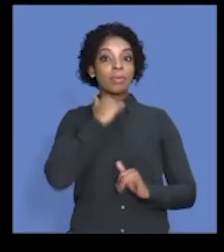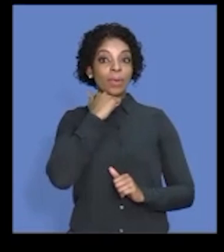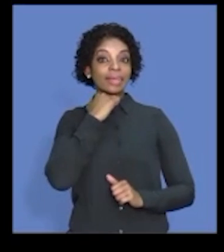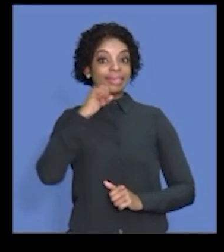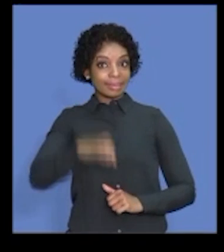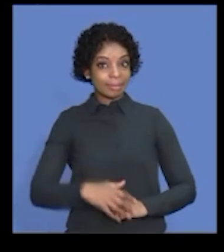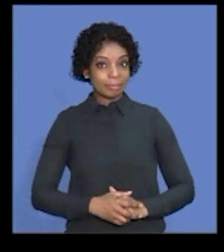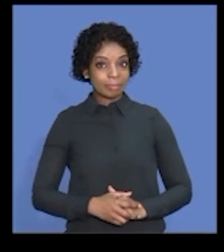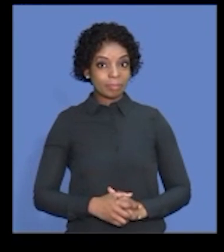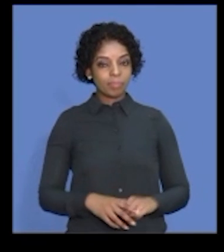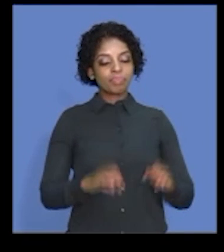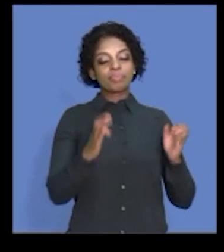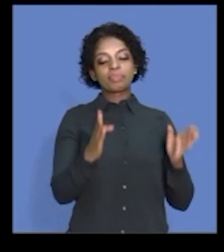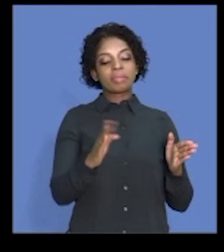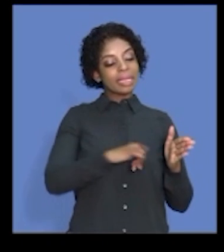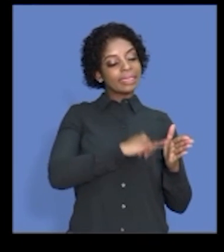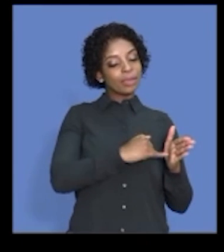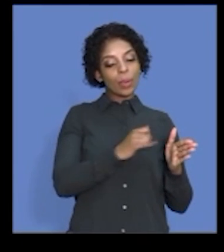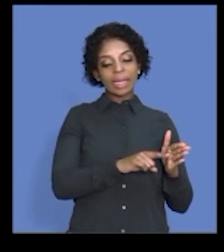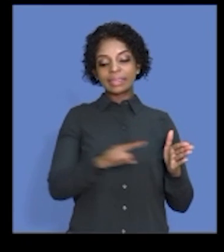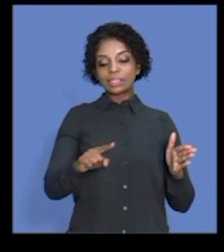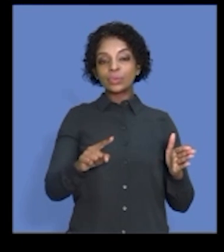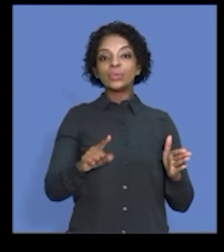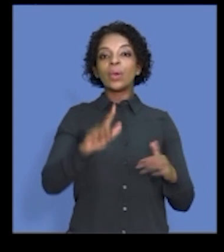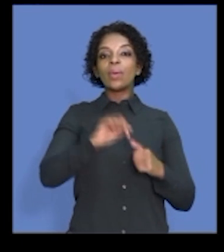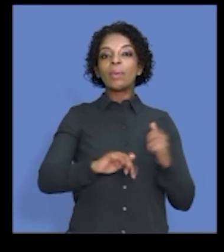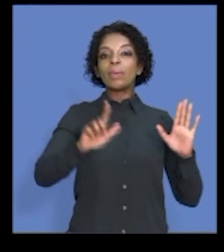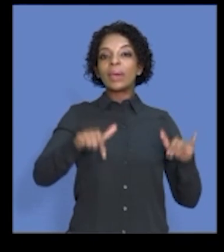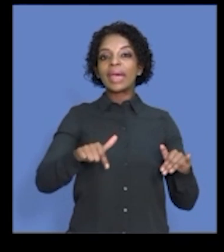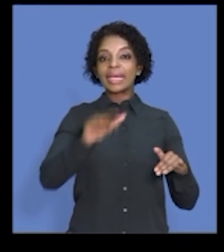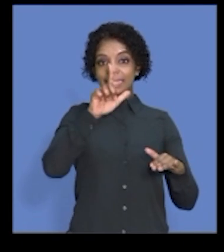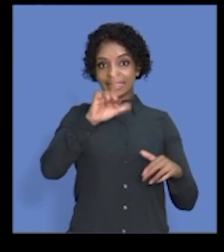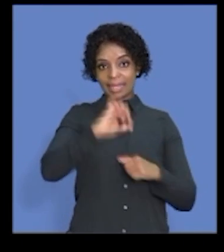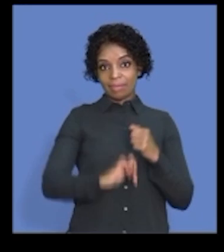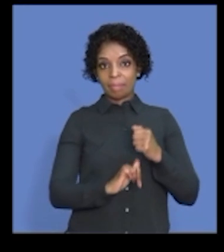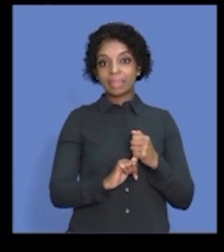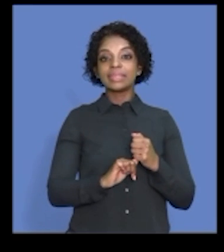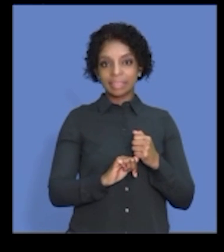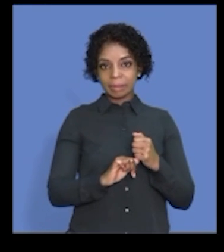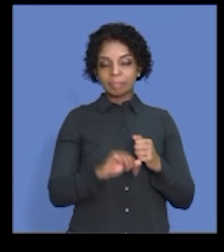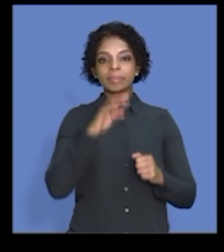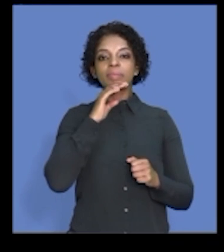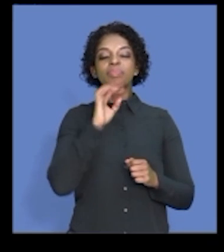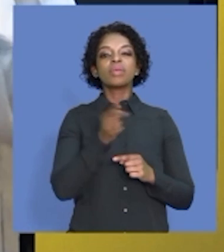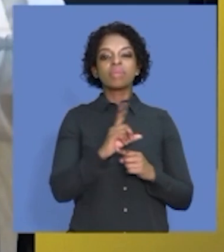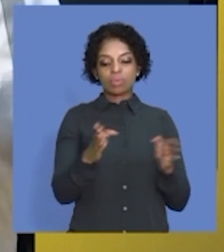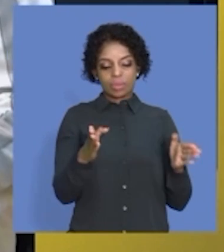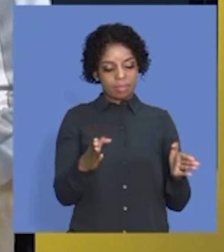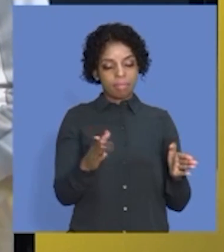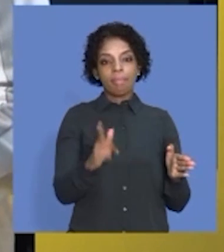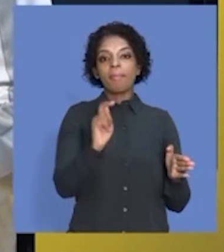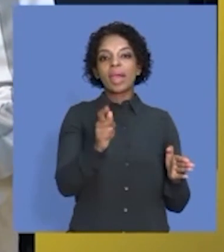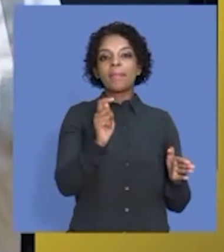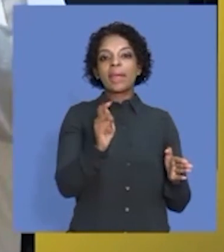will give you 7 months. In other words, for 7 months, your rental was at the old rental. Keep that in